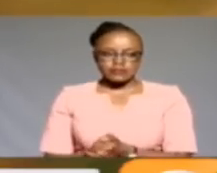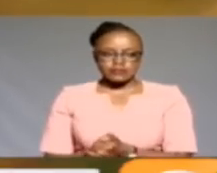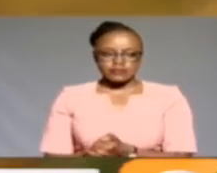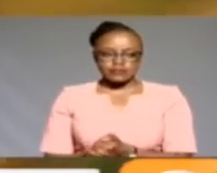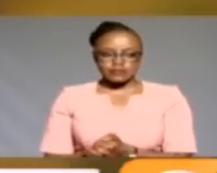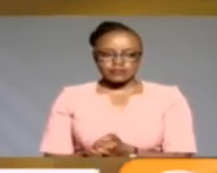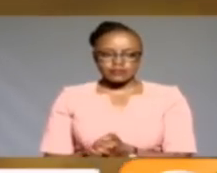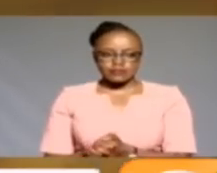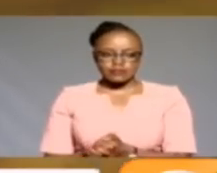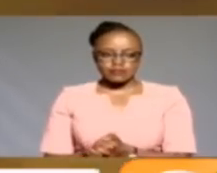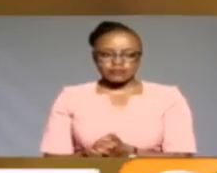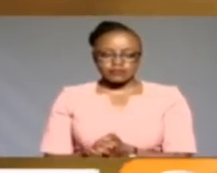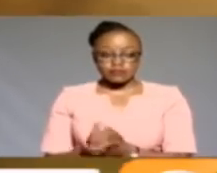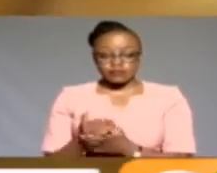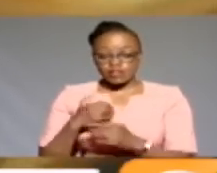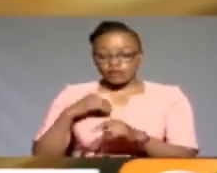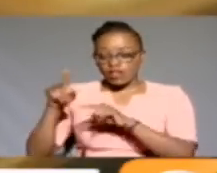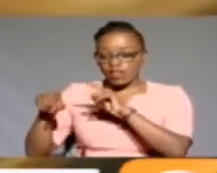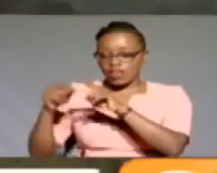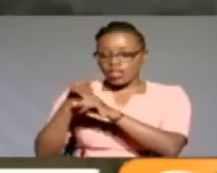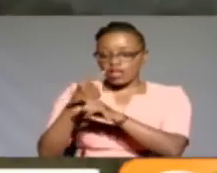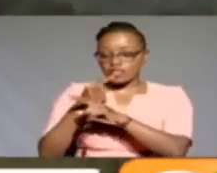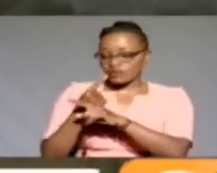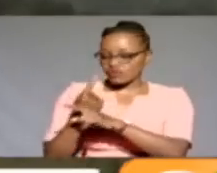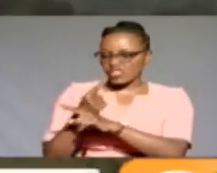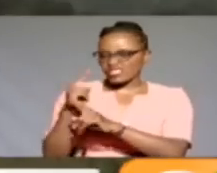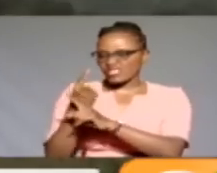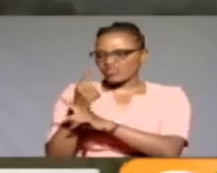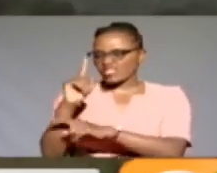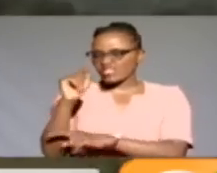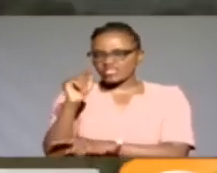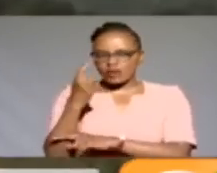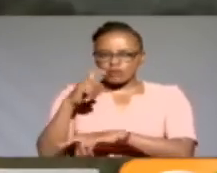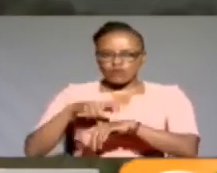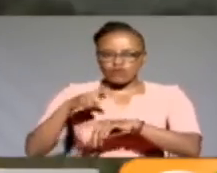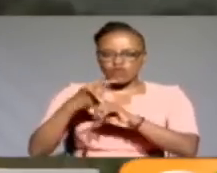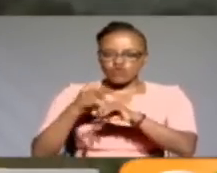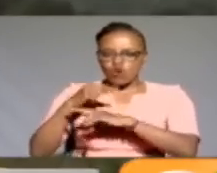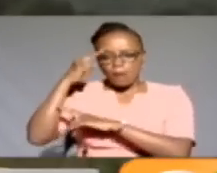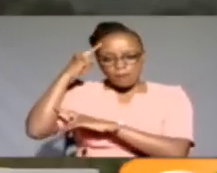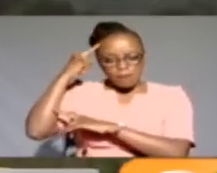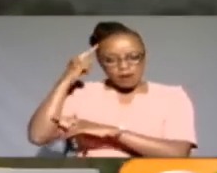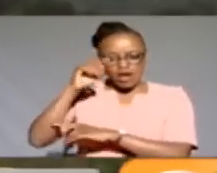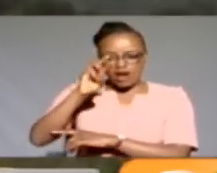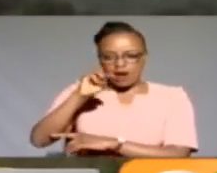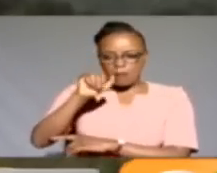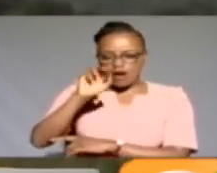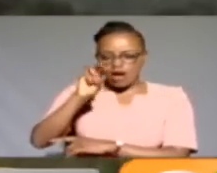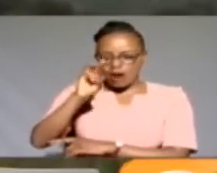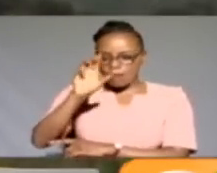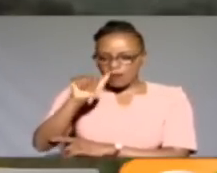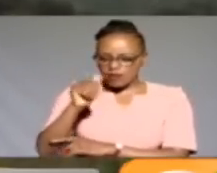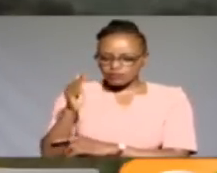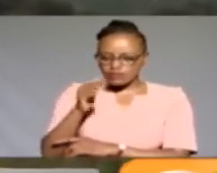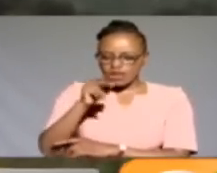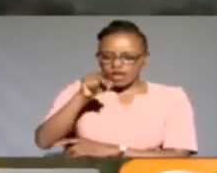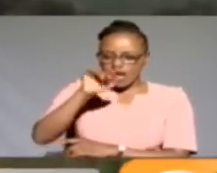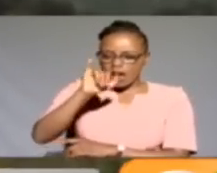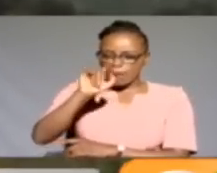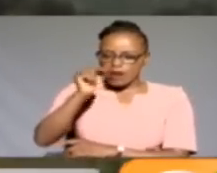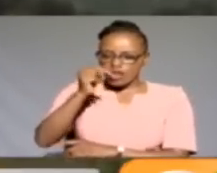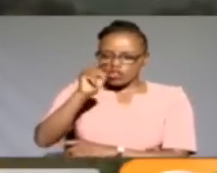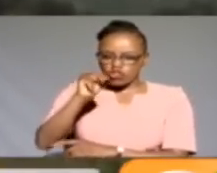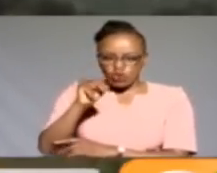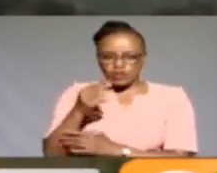There are various types of snakes, ranging from black mamba, python,